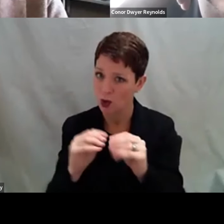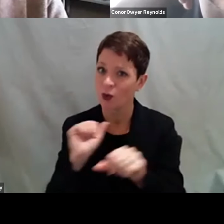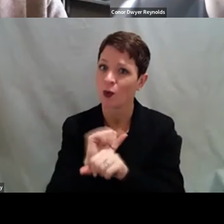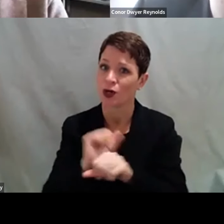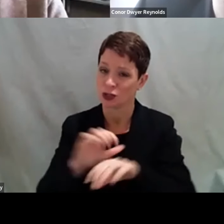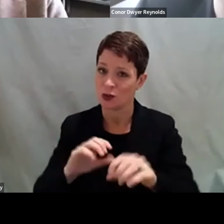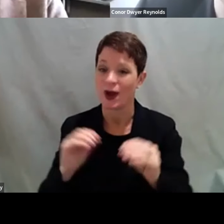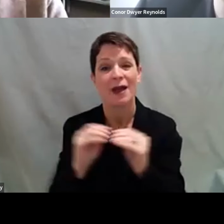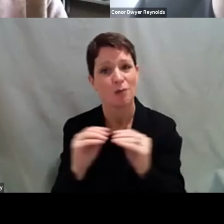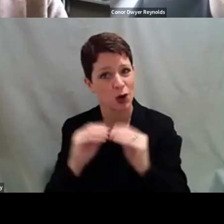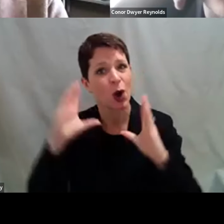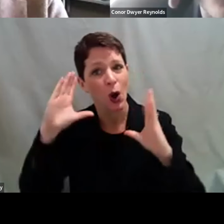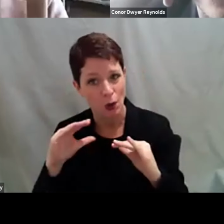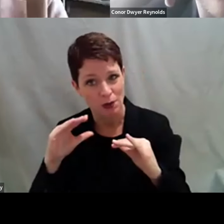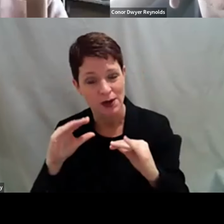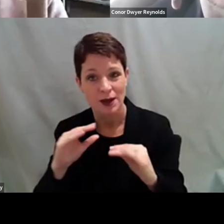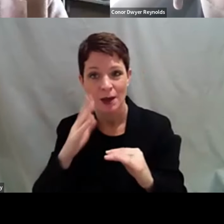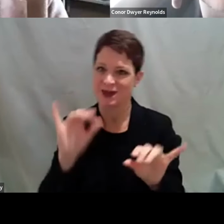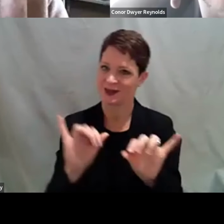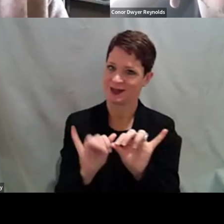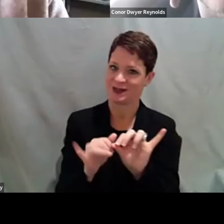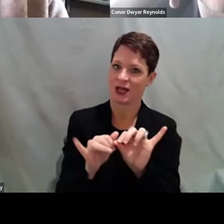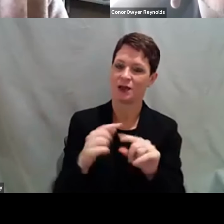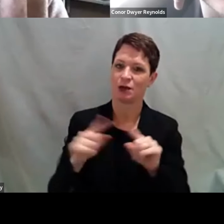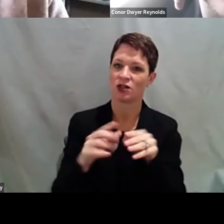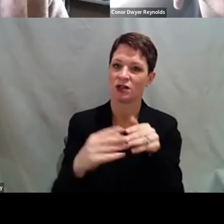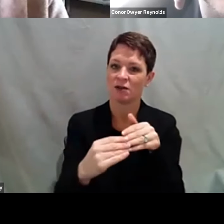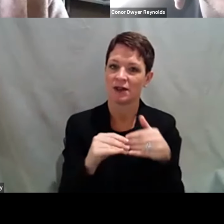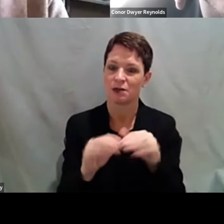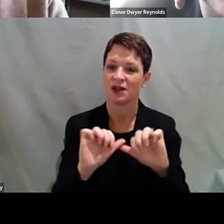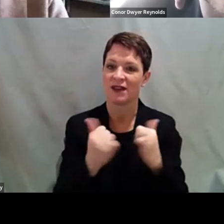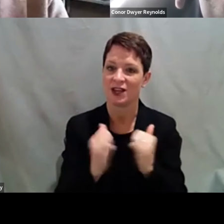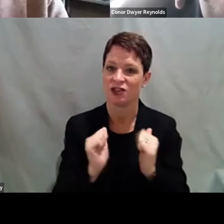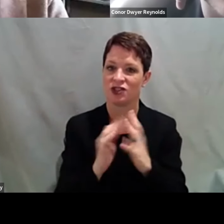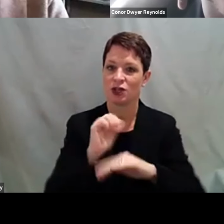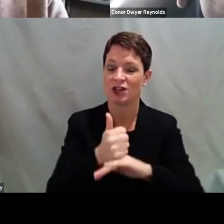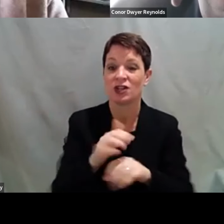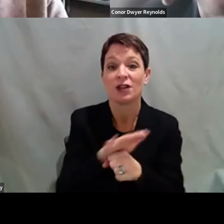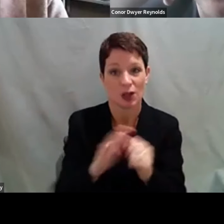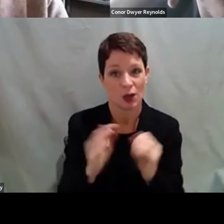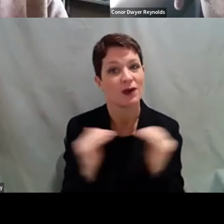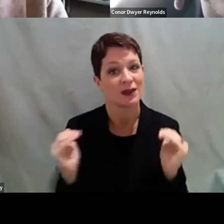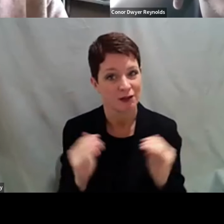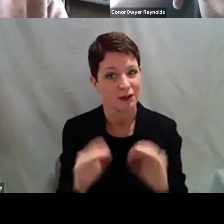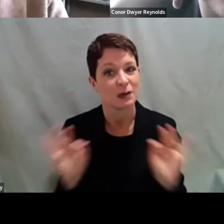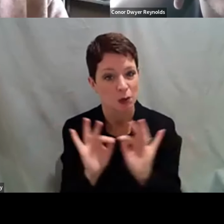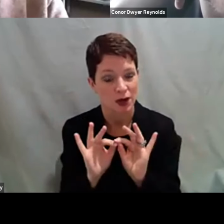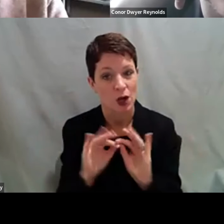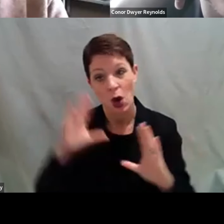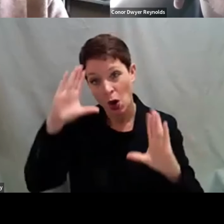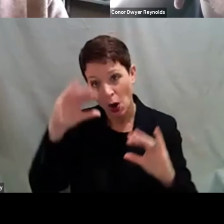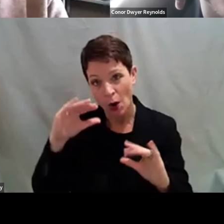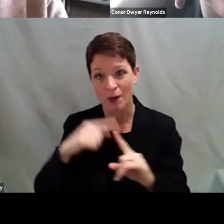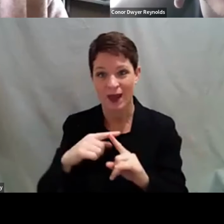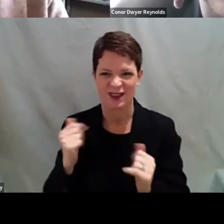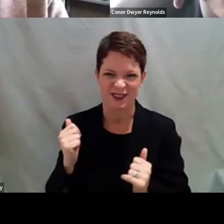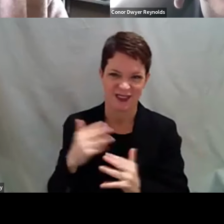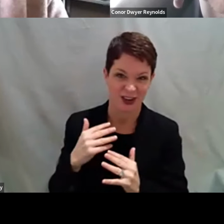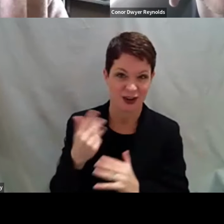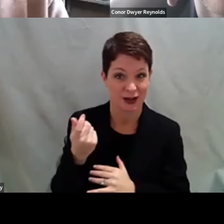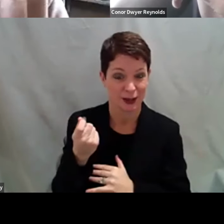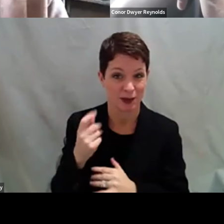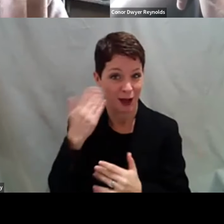hope because of size and the flexibility of agency creation at the local level. So hope and a kind of fear, but I'll